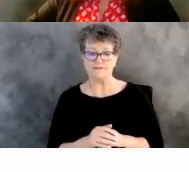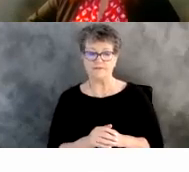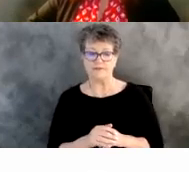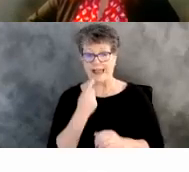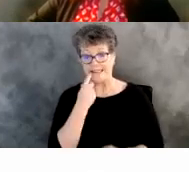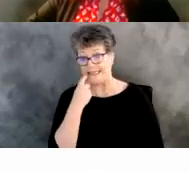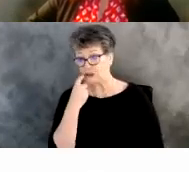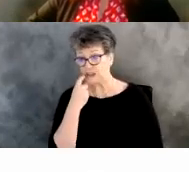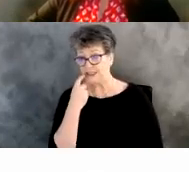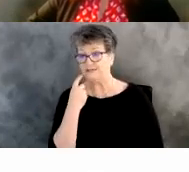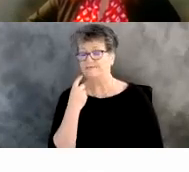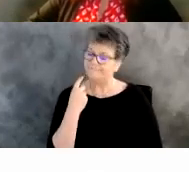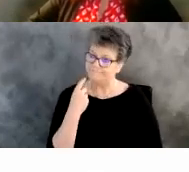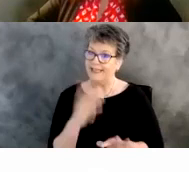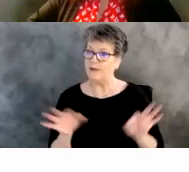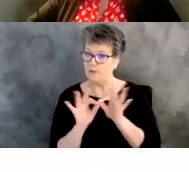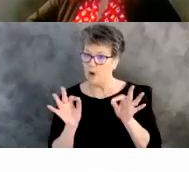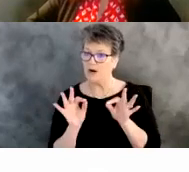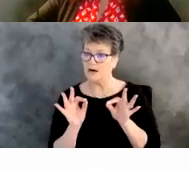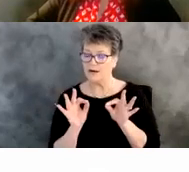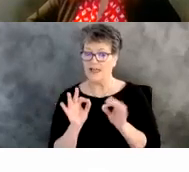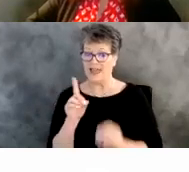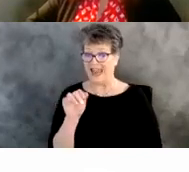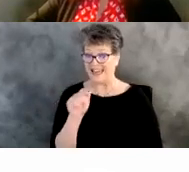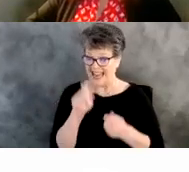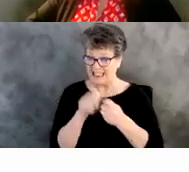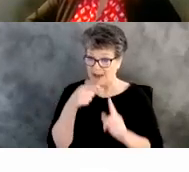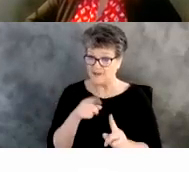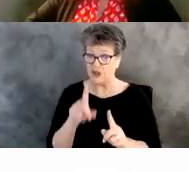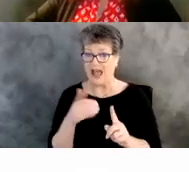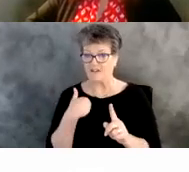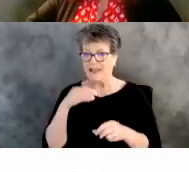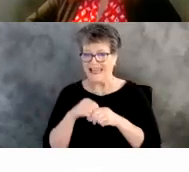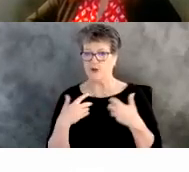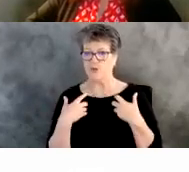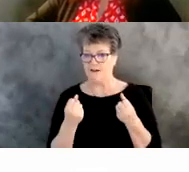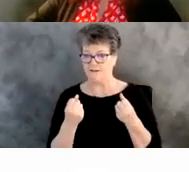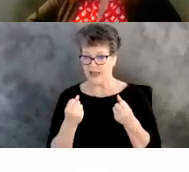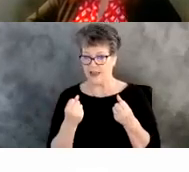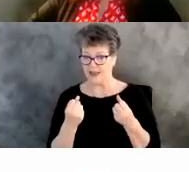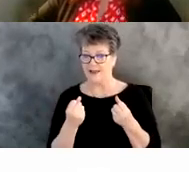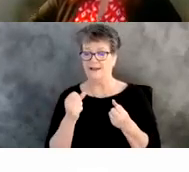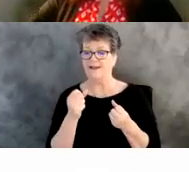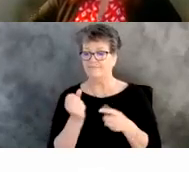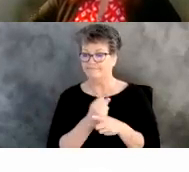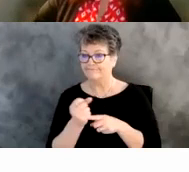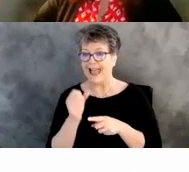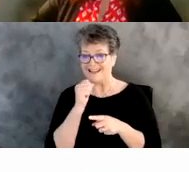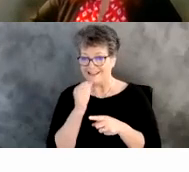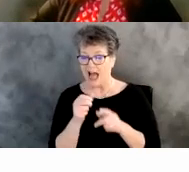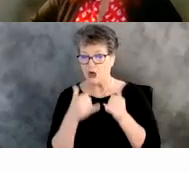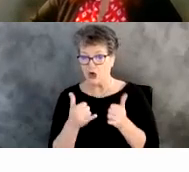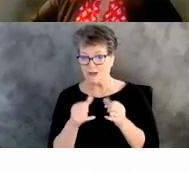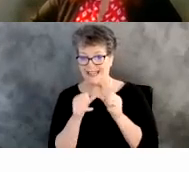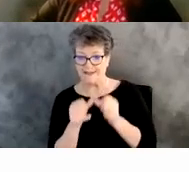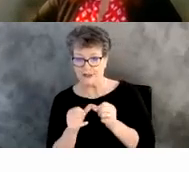Addiction, it's important to note that the ADA specifies that you have to be in recovery and not currently addicted to drugs or alcohol to